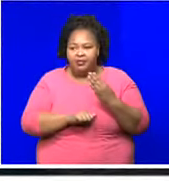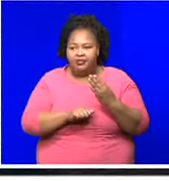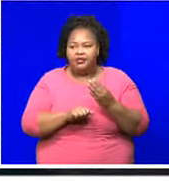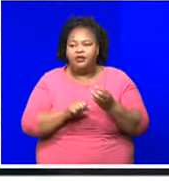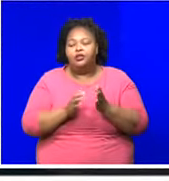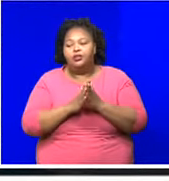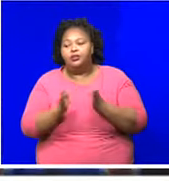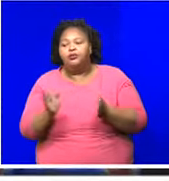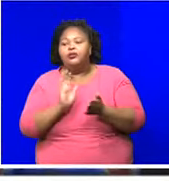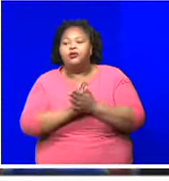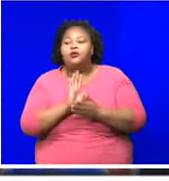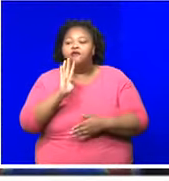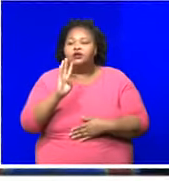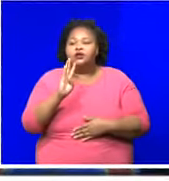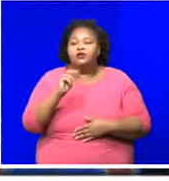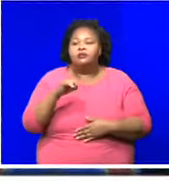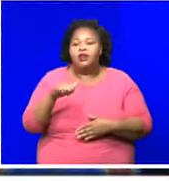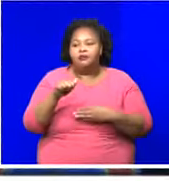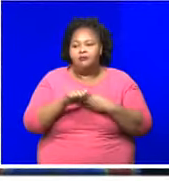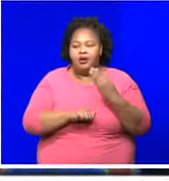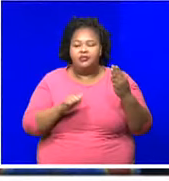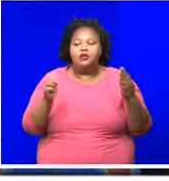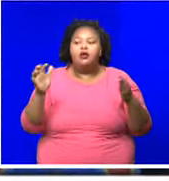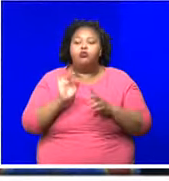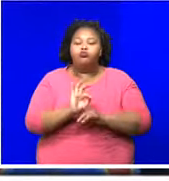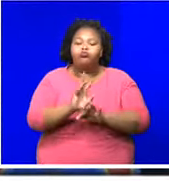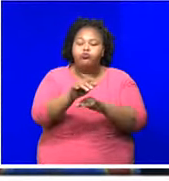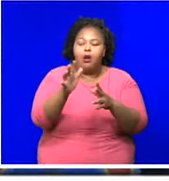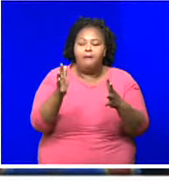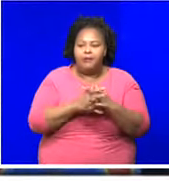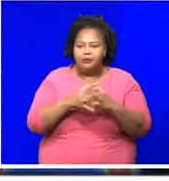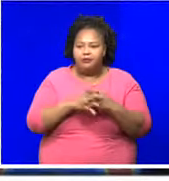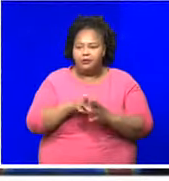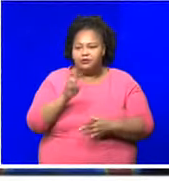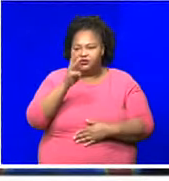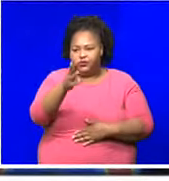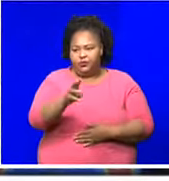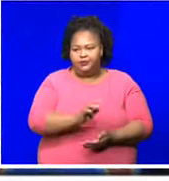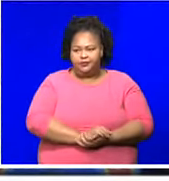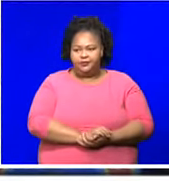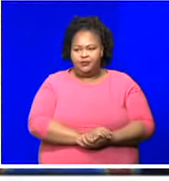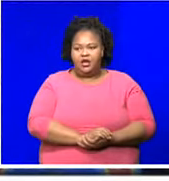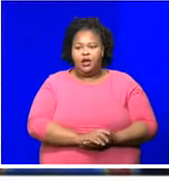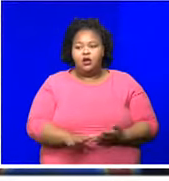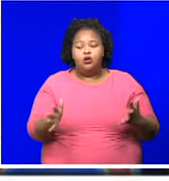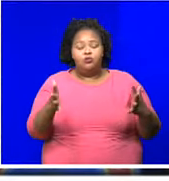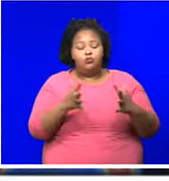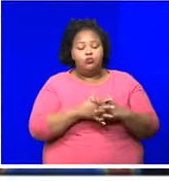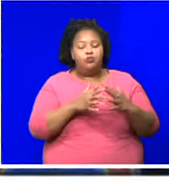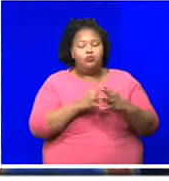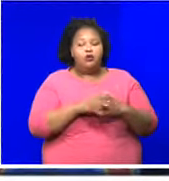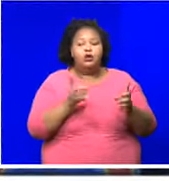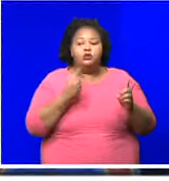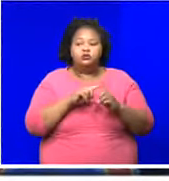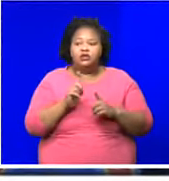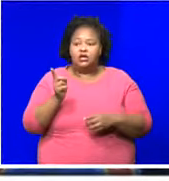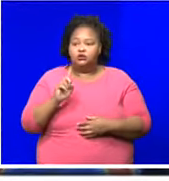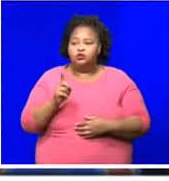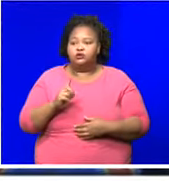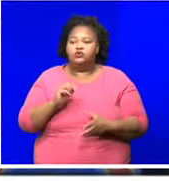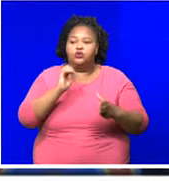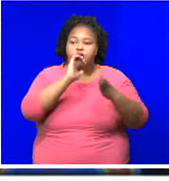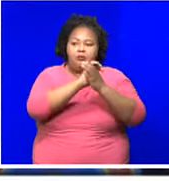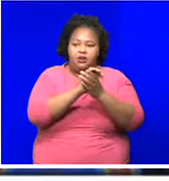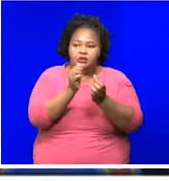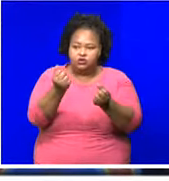2023. The retreat we'll be looking at is developing these strategies and also strengthening parliamentarians' capacities to